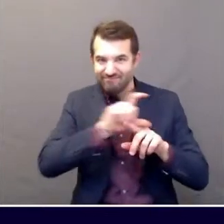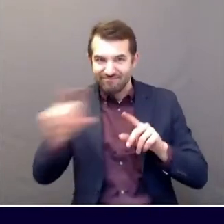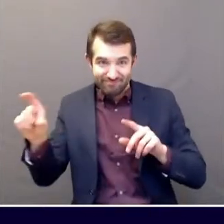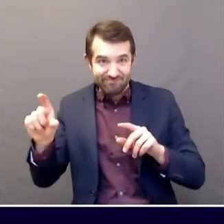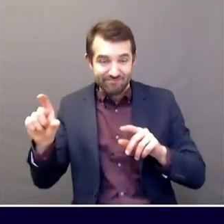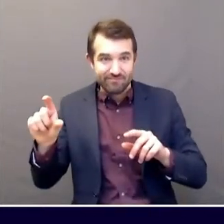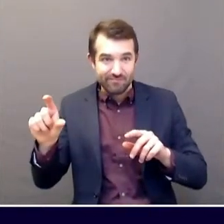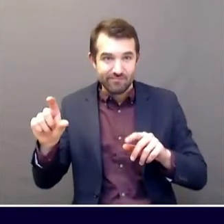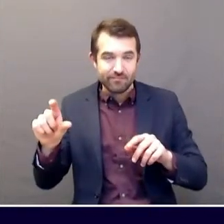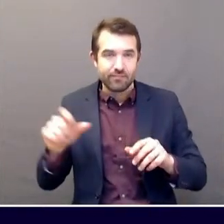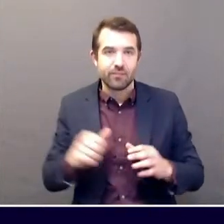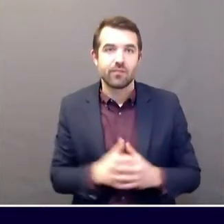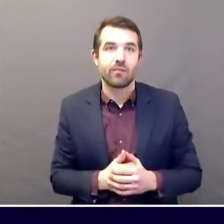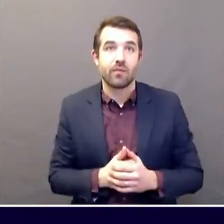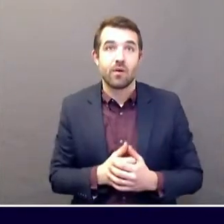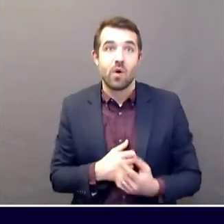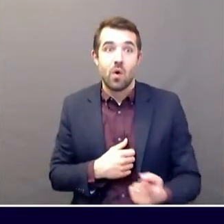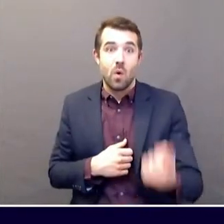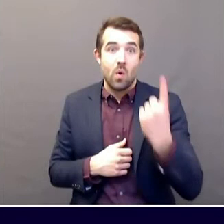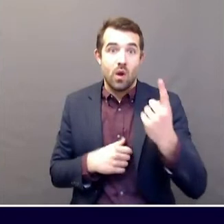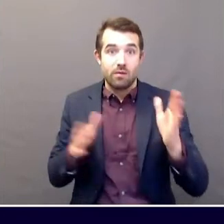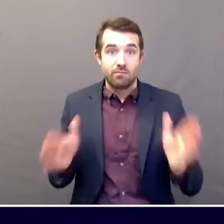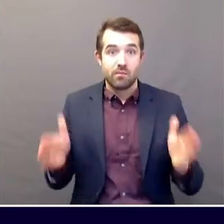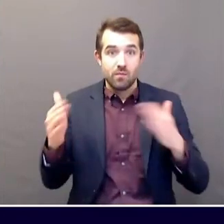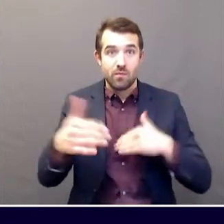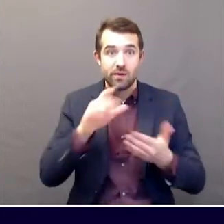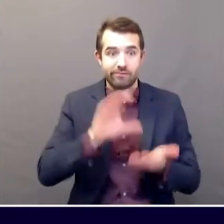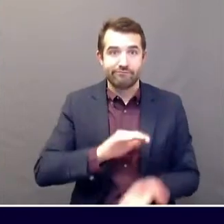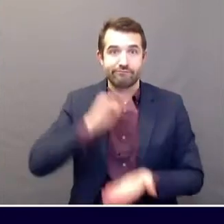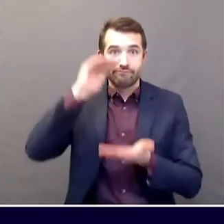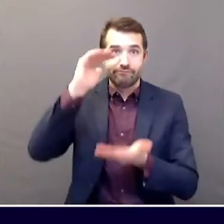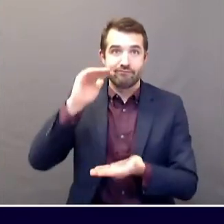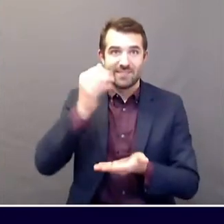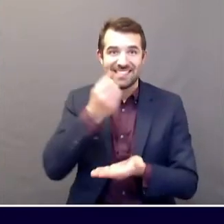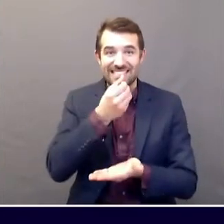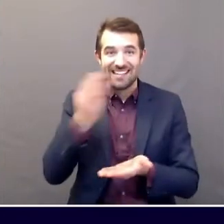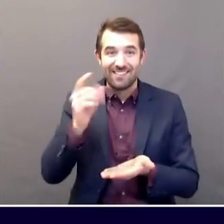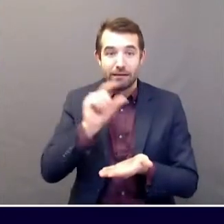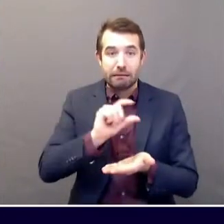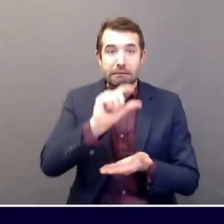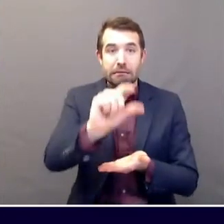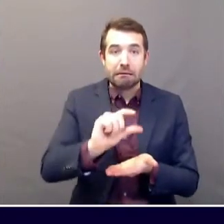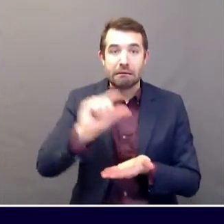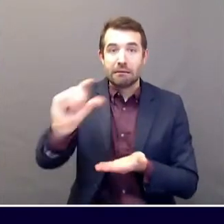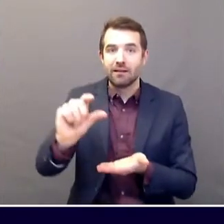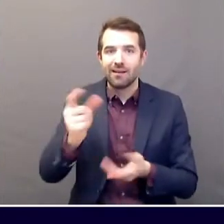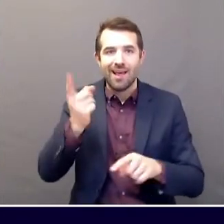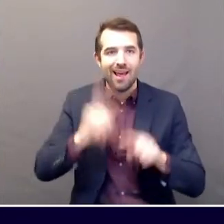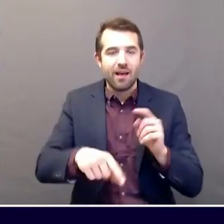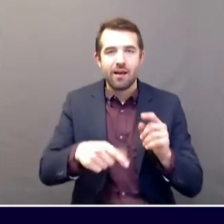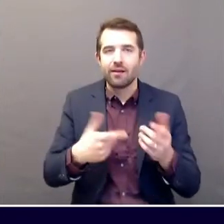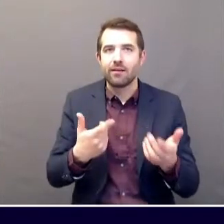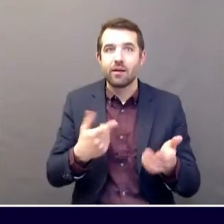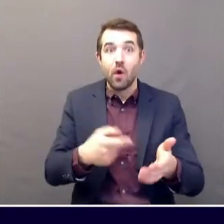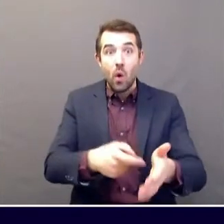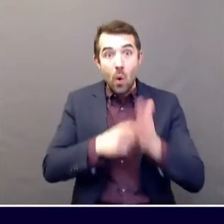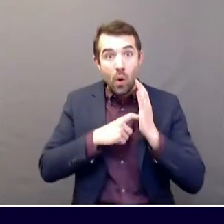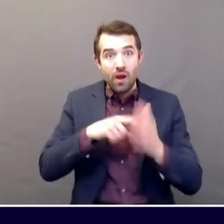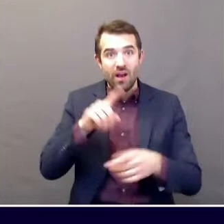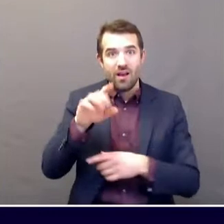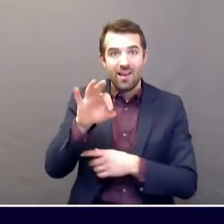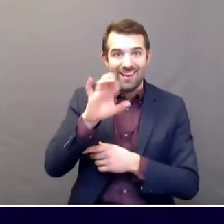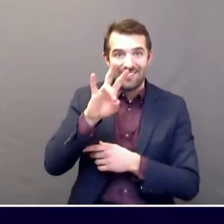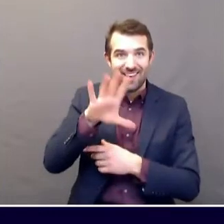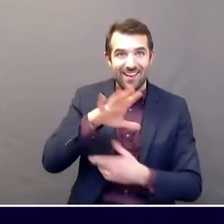up one case and dole out a few vaccines here and there. So we had to set up the logistics through